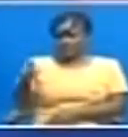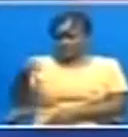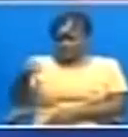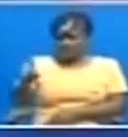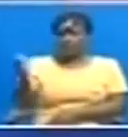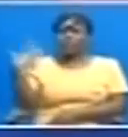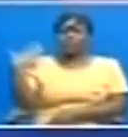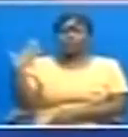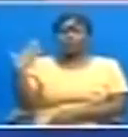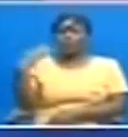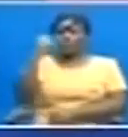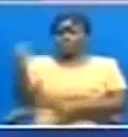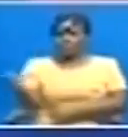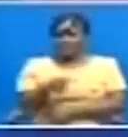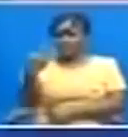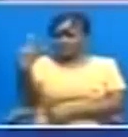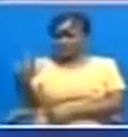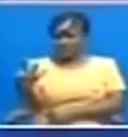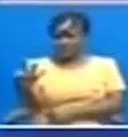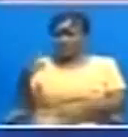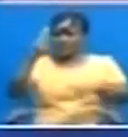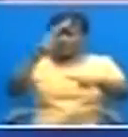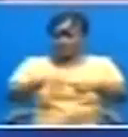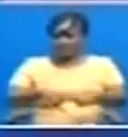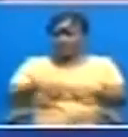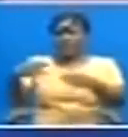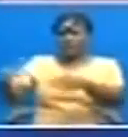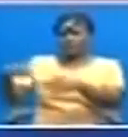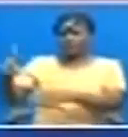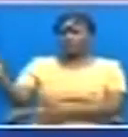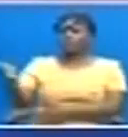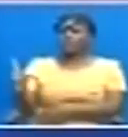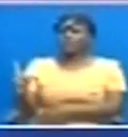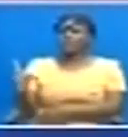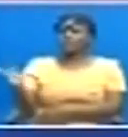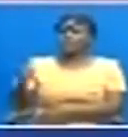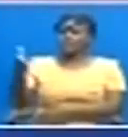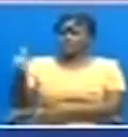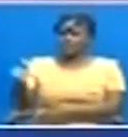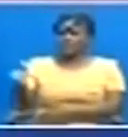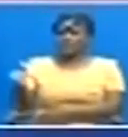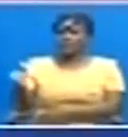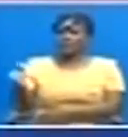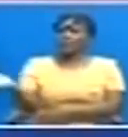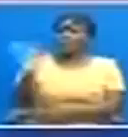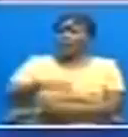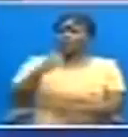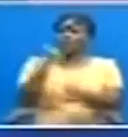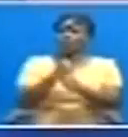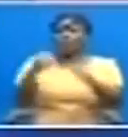cleared for the last 3 months, he has been sitting outside the ministry, and that ministry is very demanding, and he's not coming